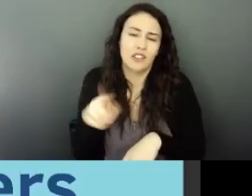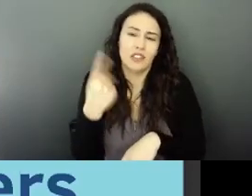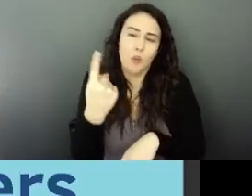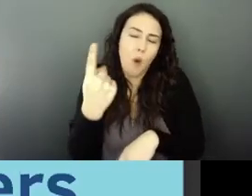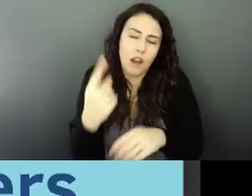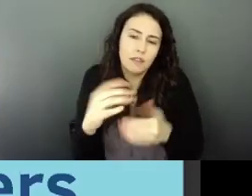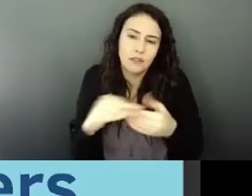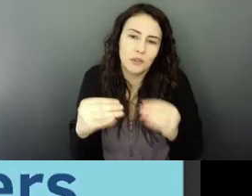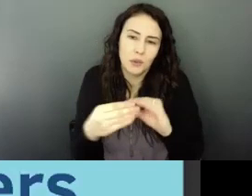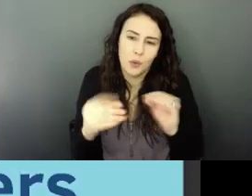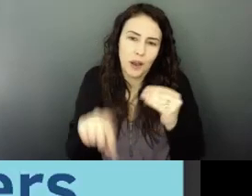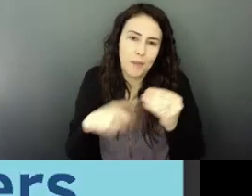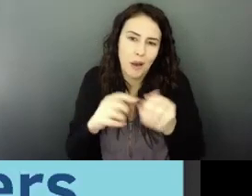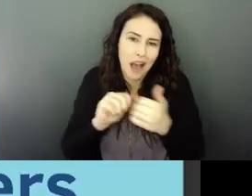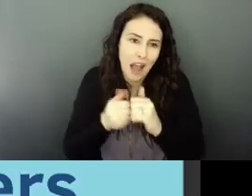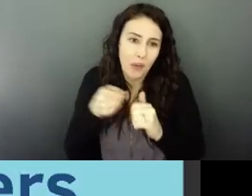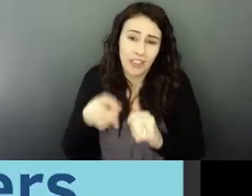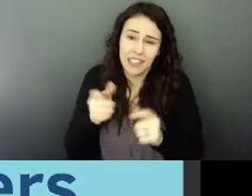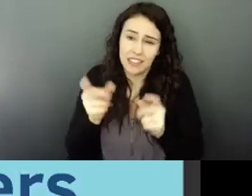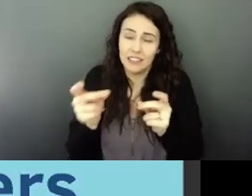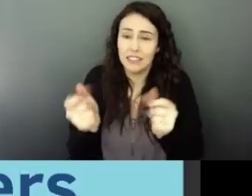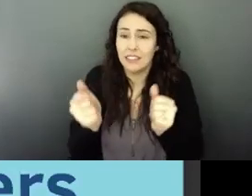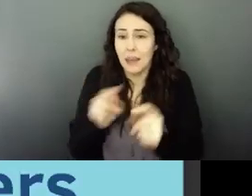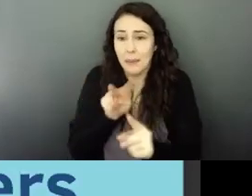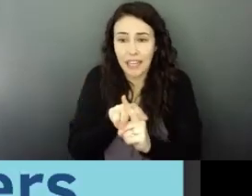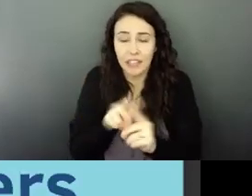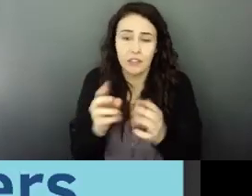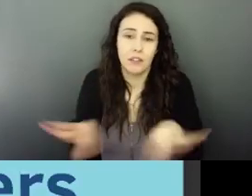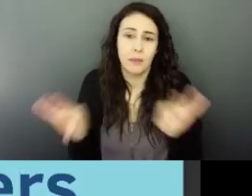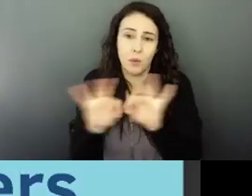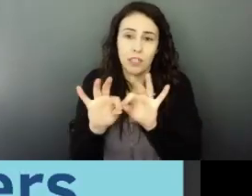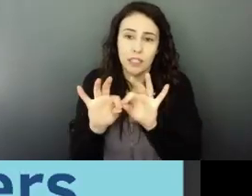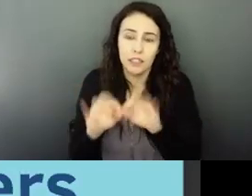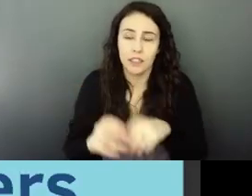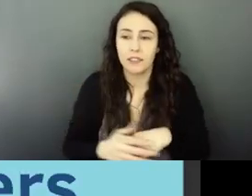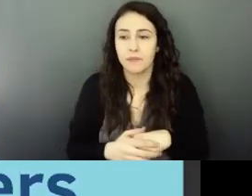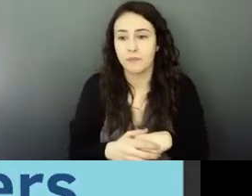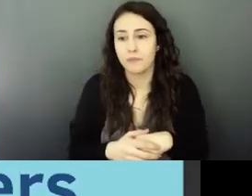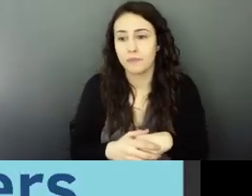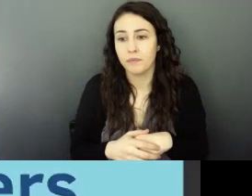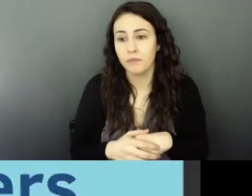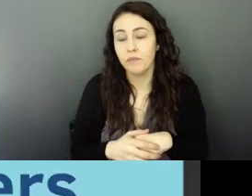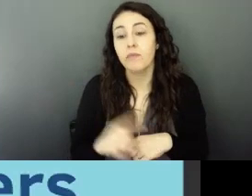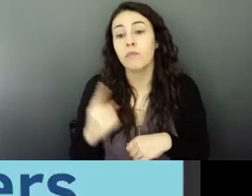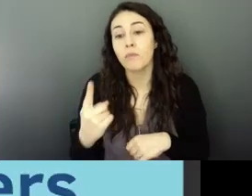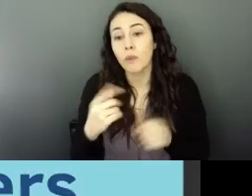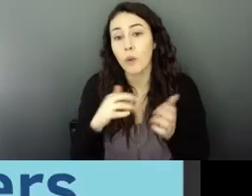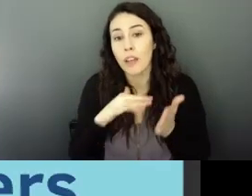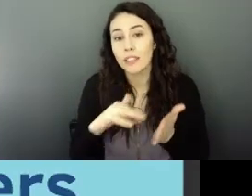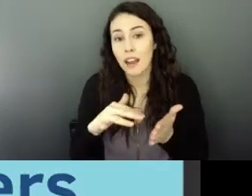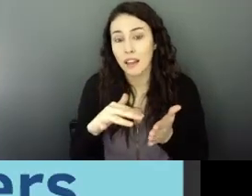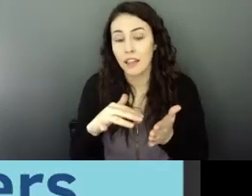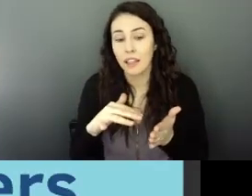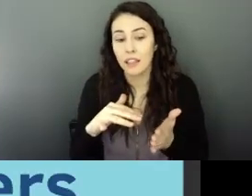how this instant application is important. There was a Lumina study that came out